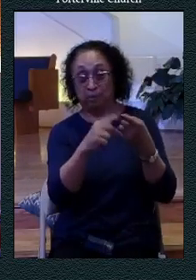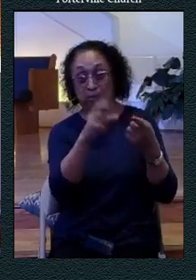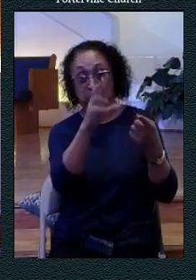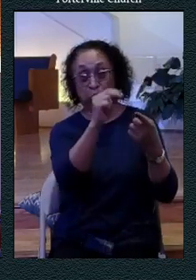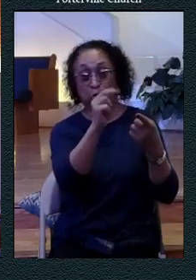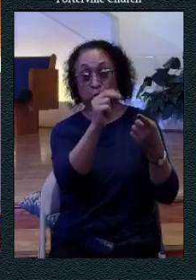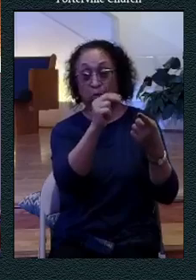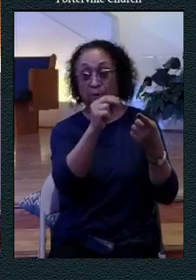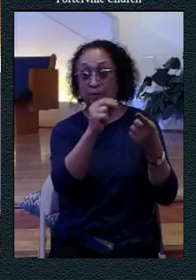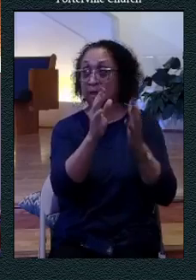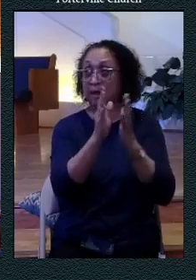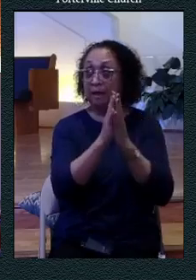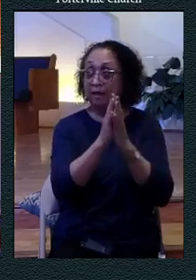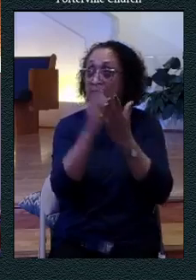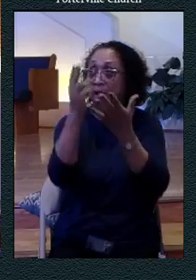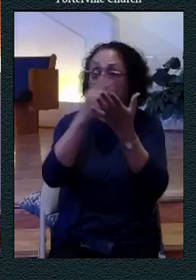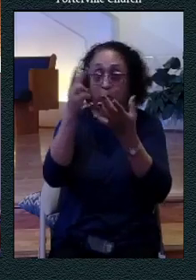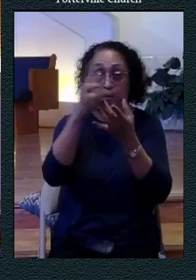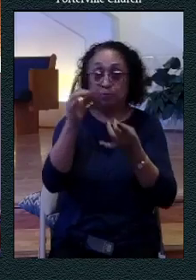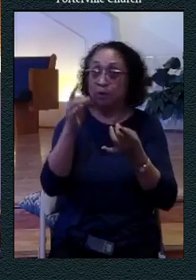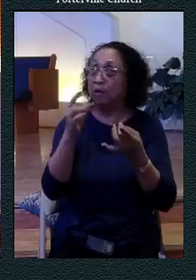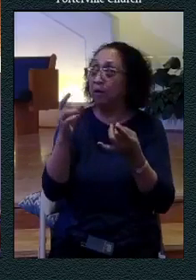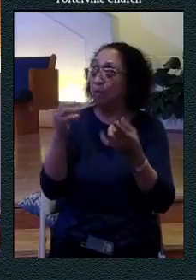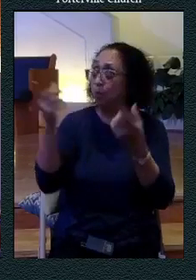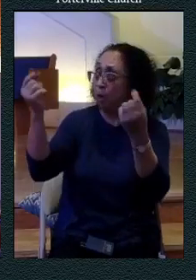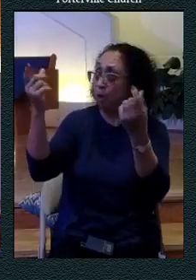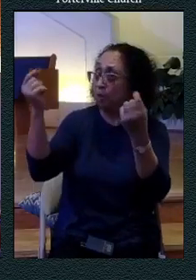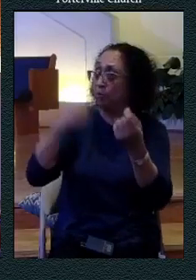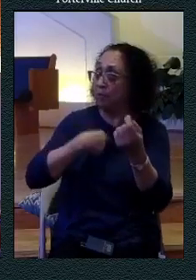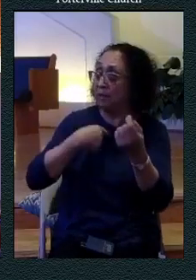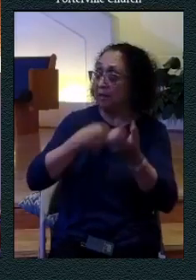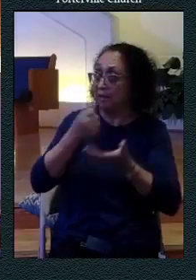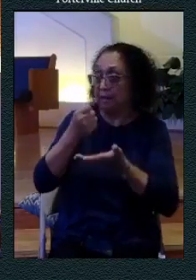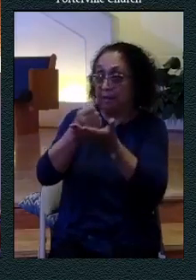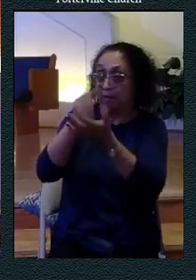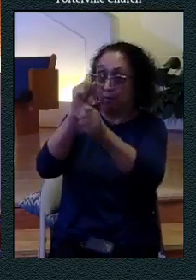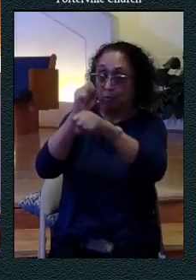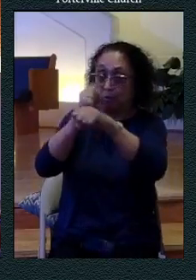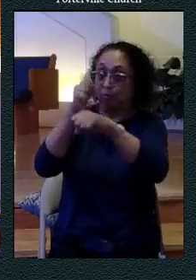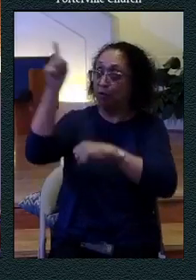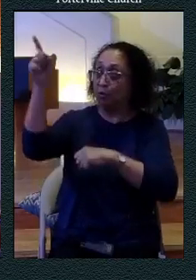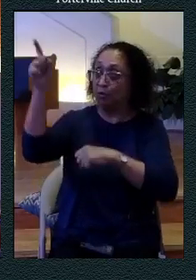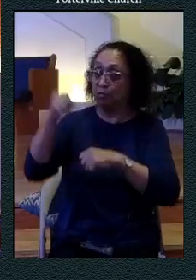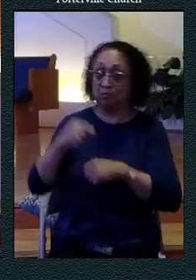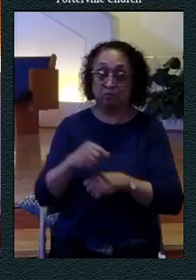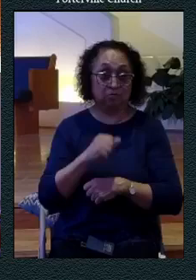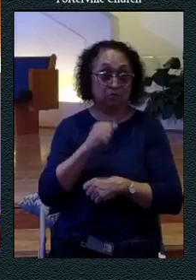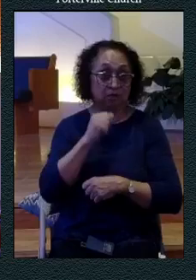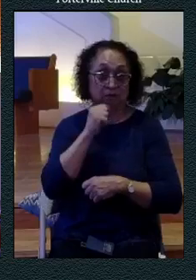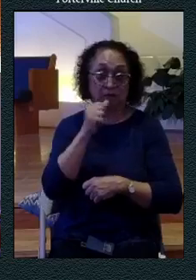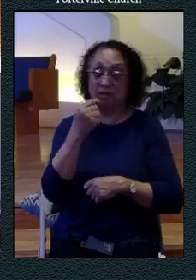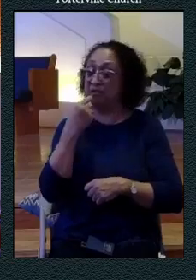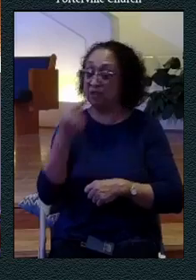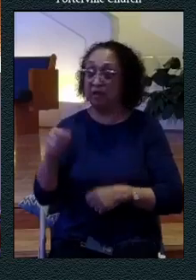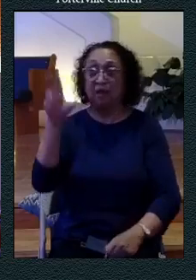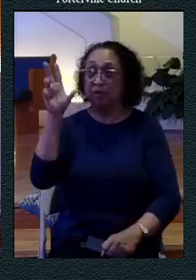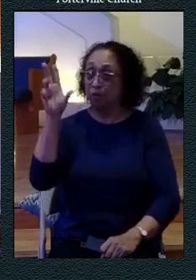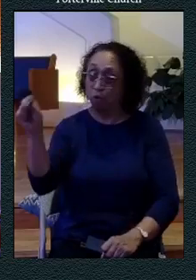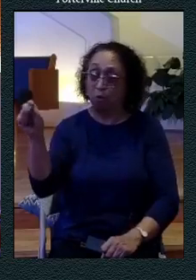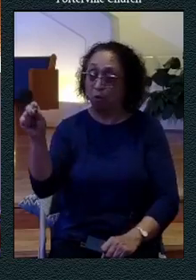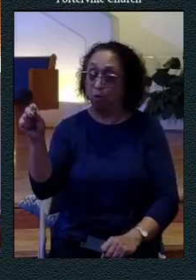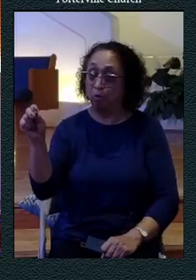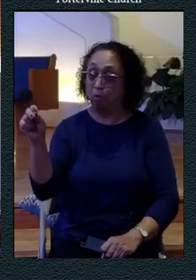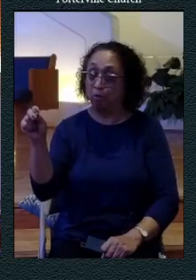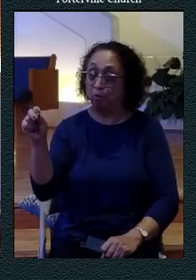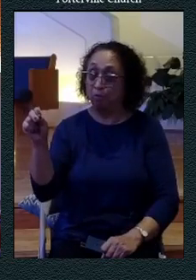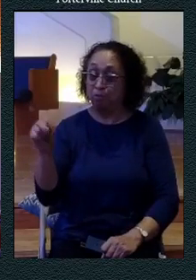Holy Spirit, Lord, what do you want me to do in the community? You know, don't just say no, no. Say no so you can say yes